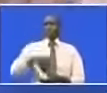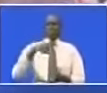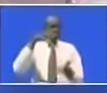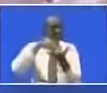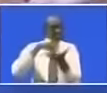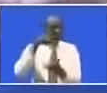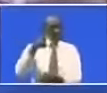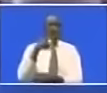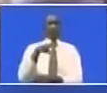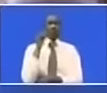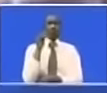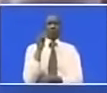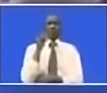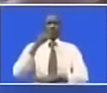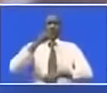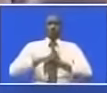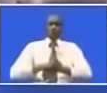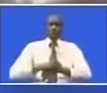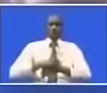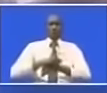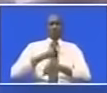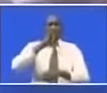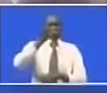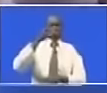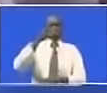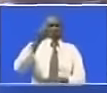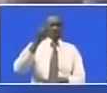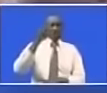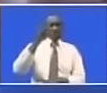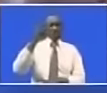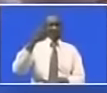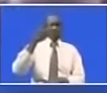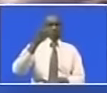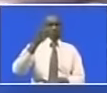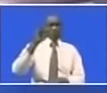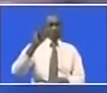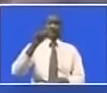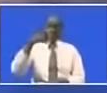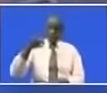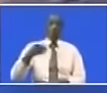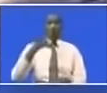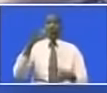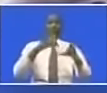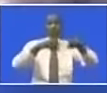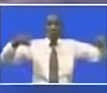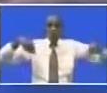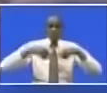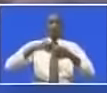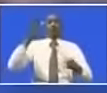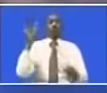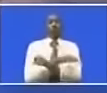cha skuli ya Jangombe imeingizwa visanduku vishapigwa kura tayari.